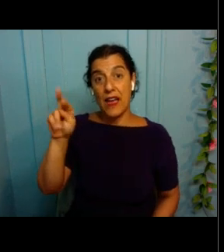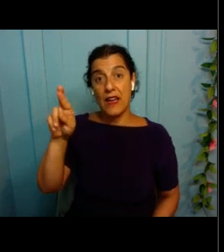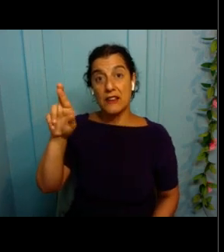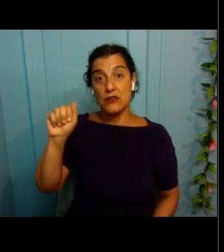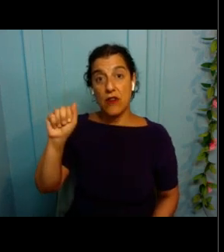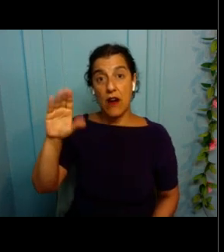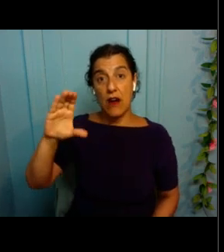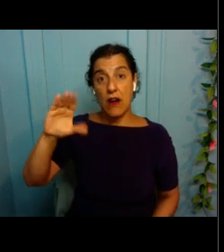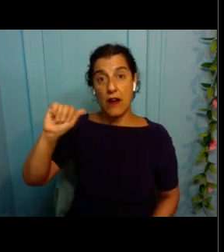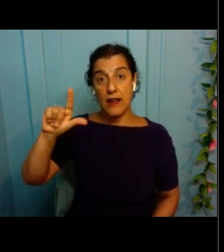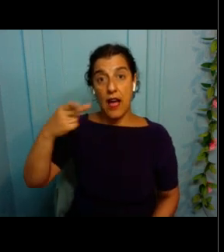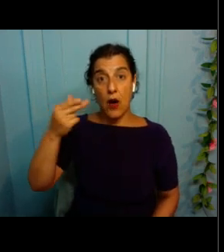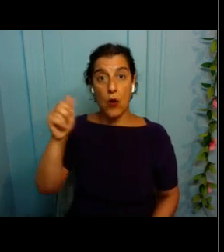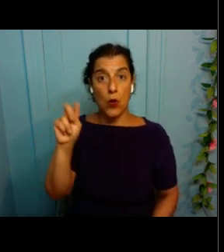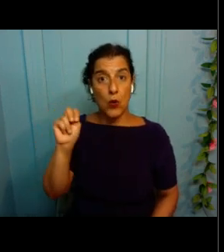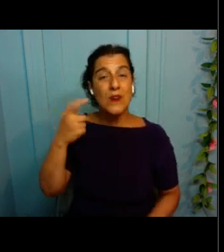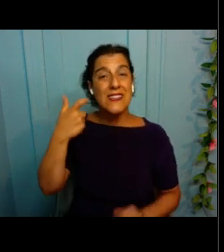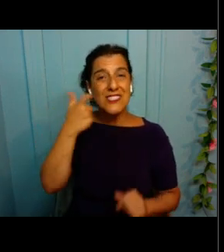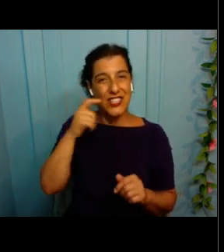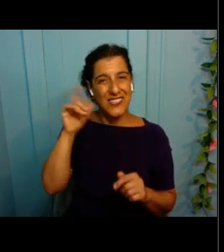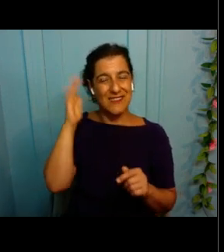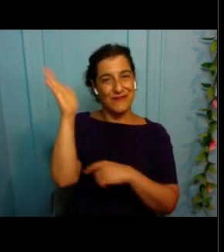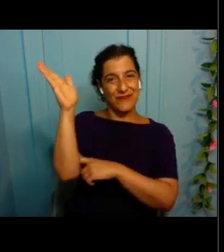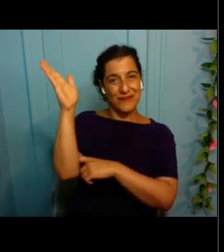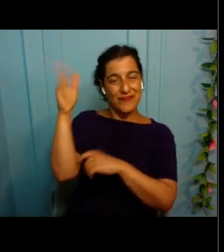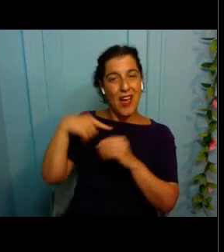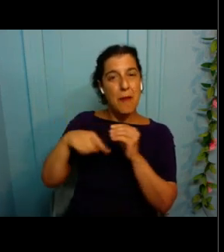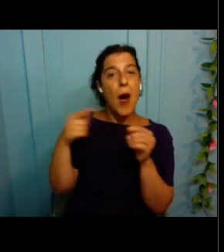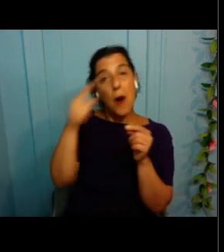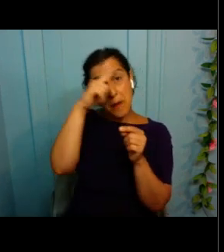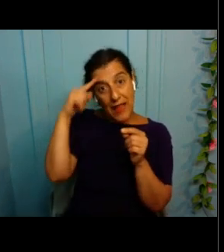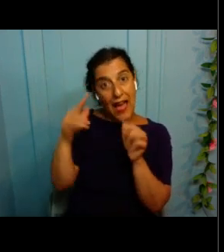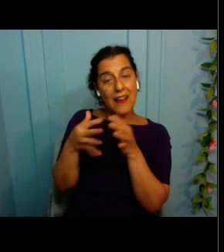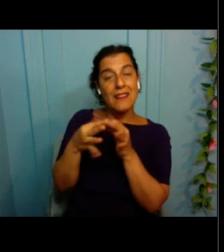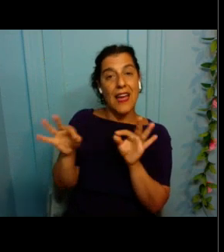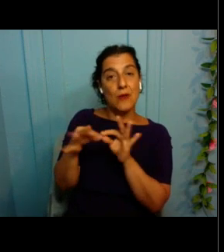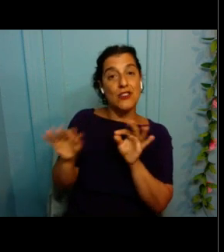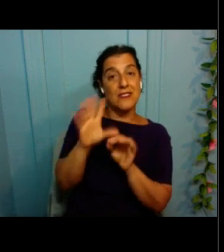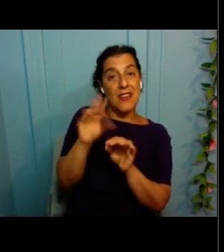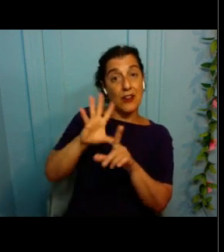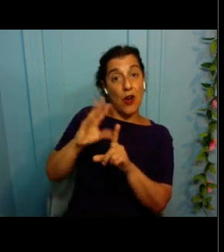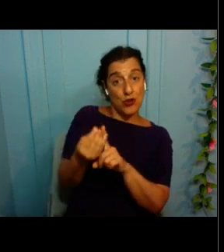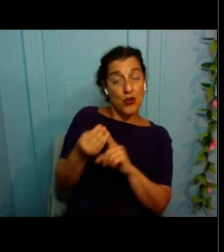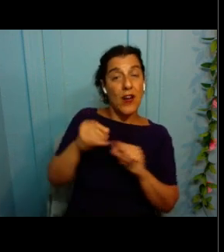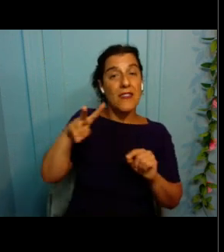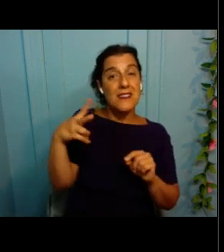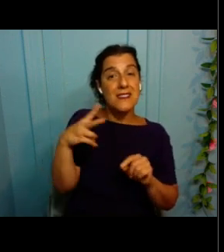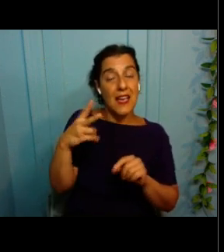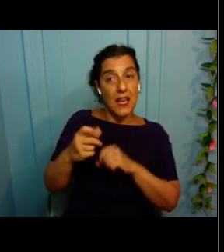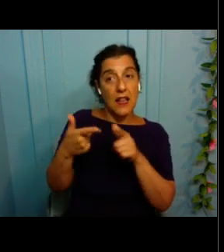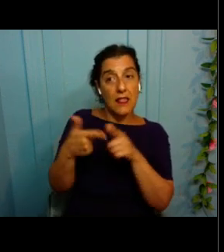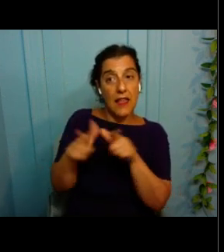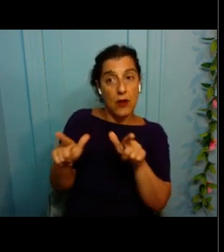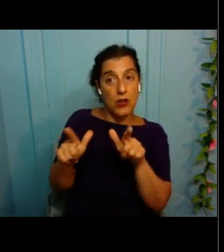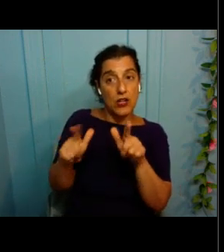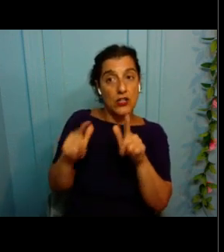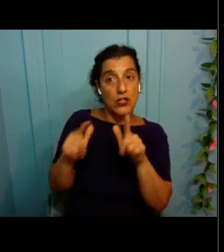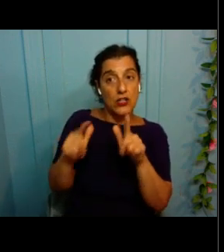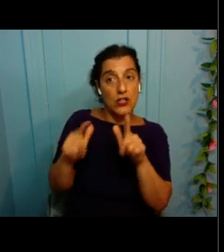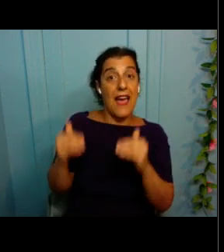this, specifically with Black languages and culture, focusing on Black languages and culture at the 2nd annual Advancing African American